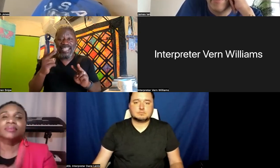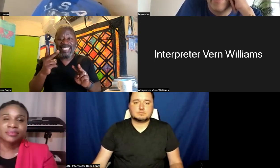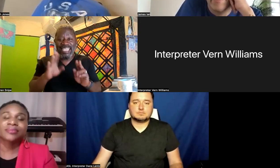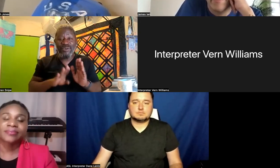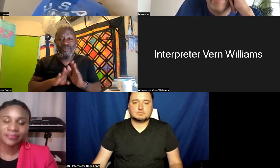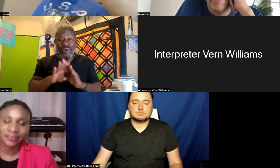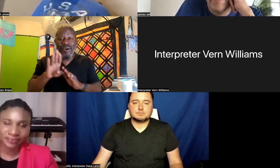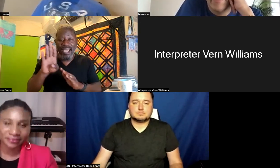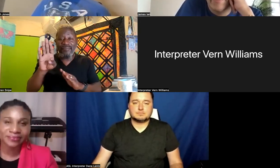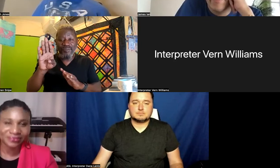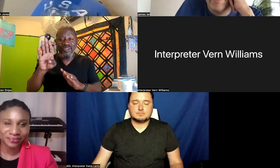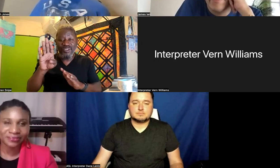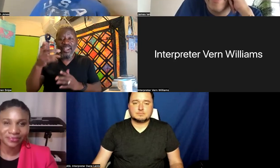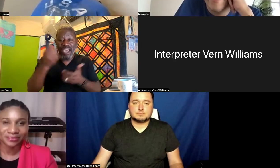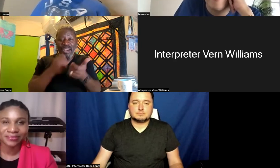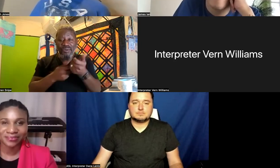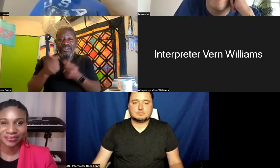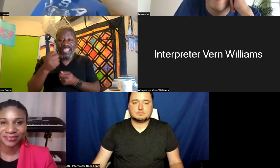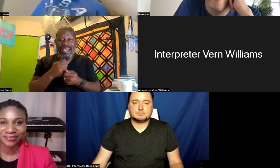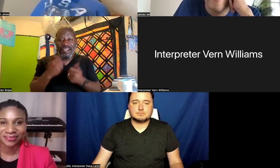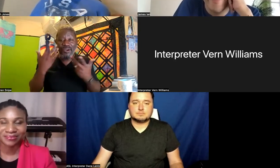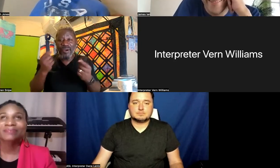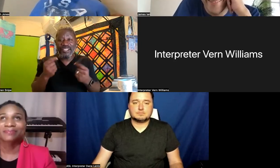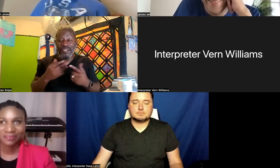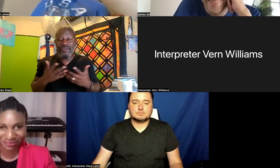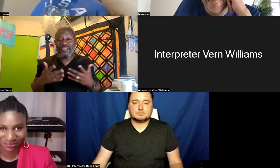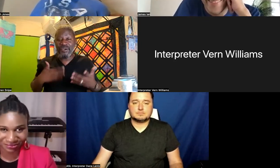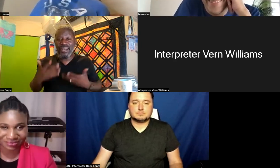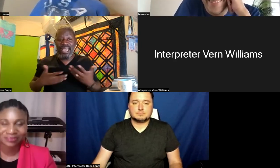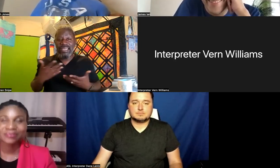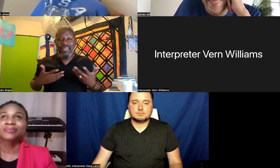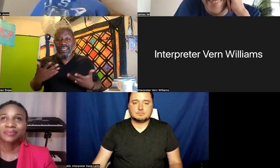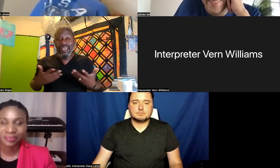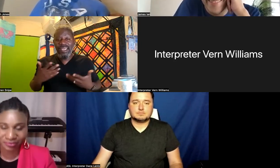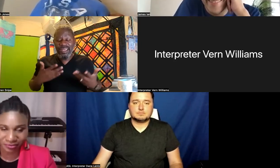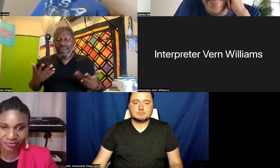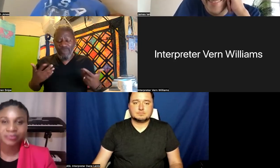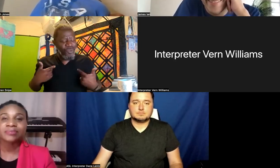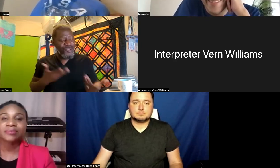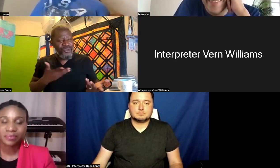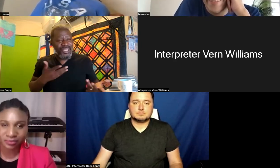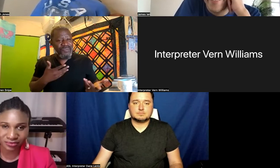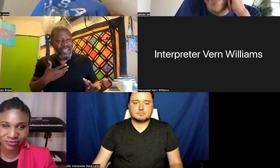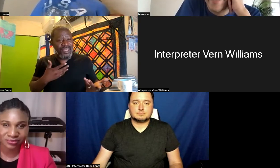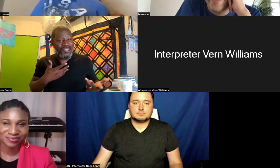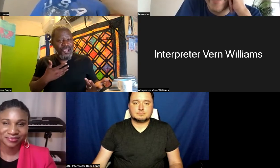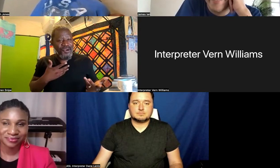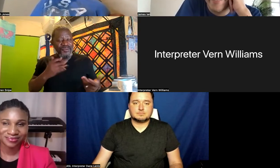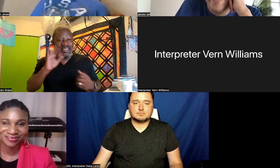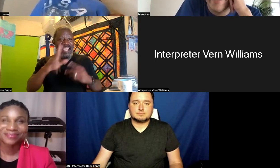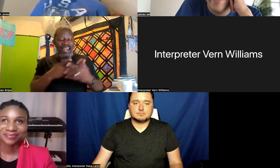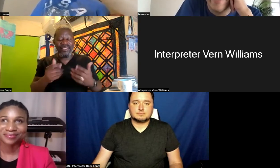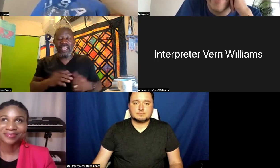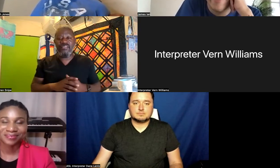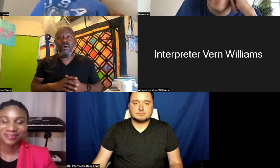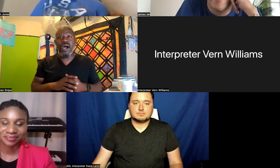don't like seeing you blowing up. So they try to pull you down. They don't know what to do. So you're like, why are you doing this to me?